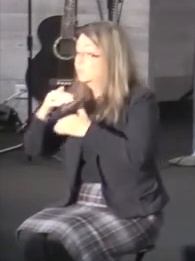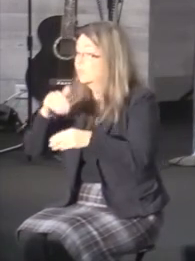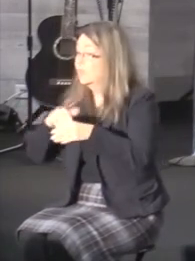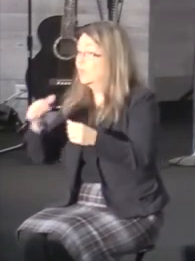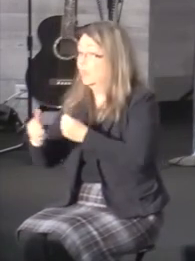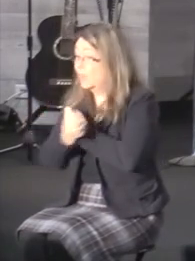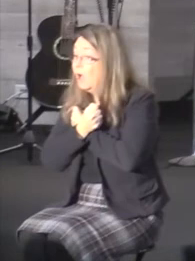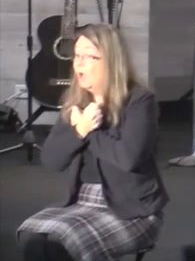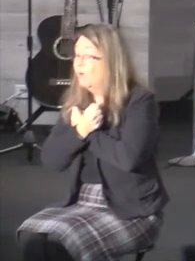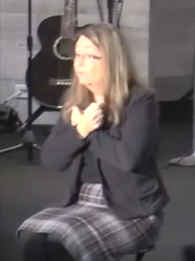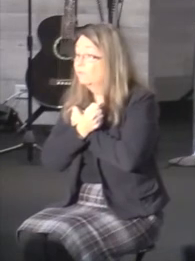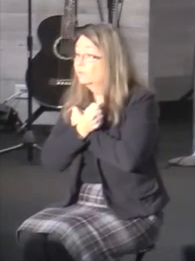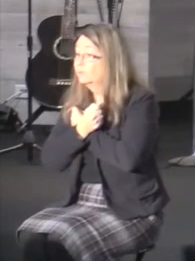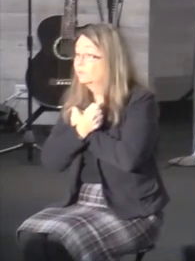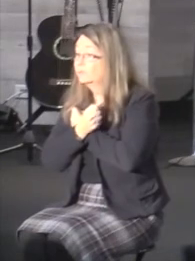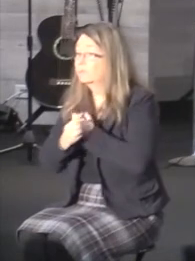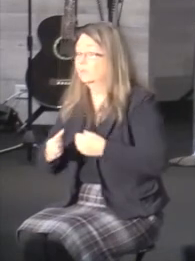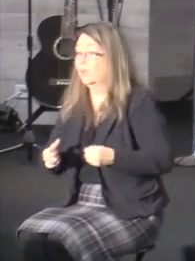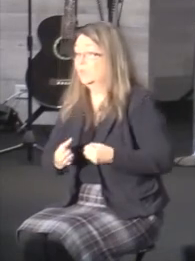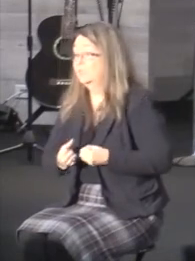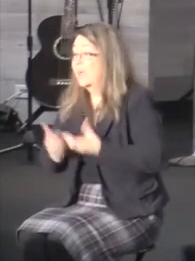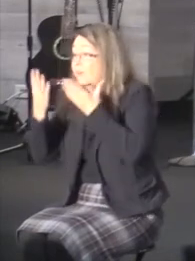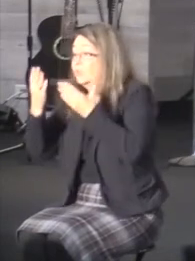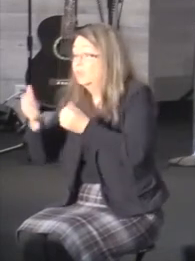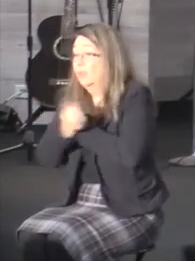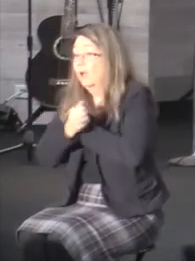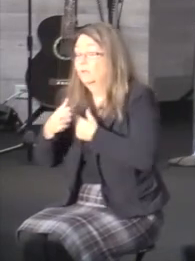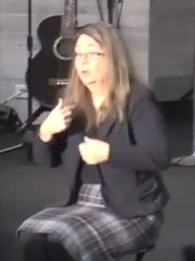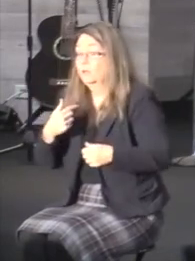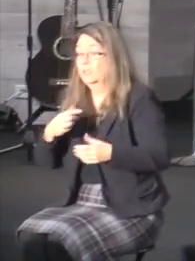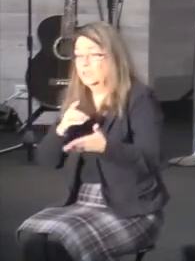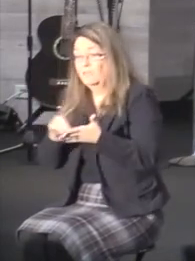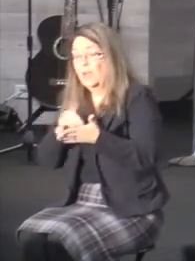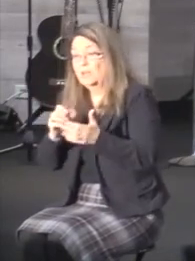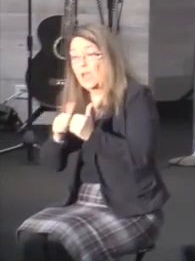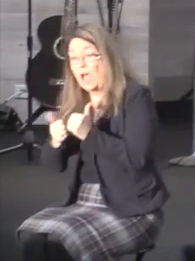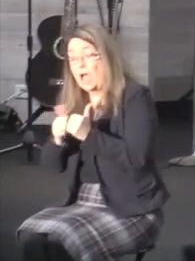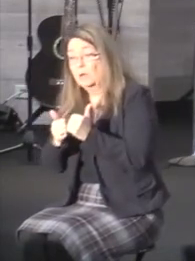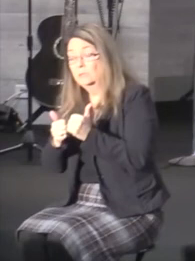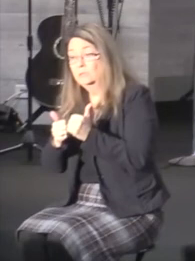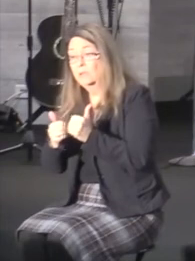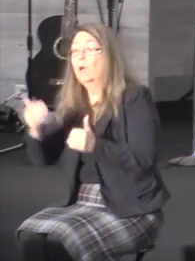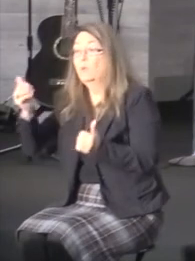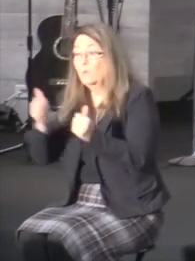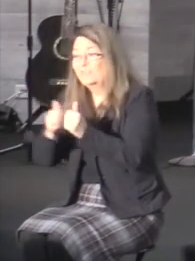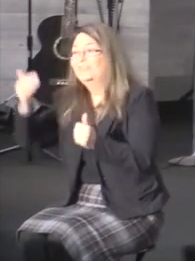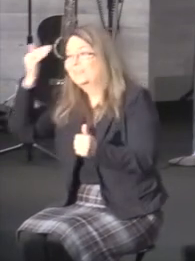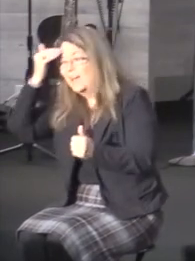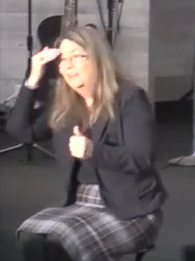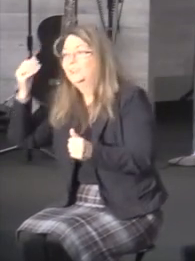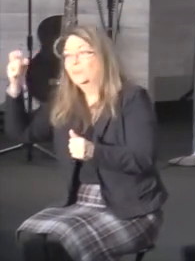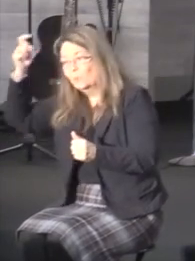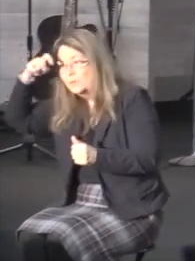and guidelines to this thing that we called self-sacrificial love. Love is to be defined in the context, Paul says, of knowledge and